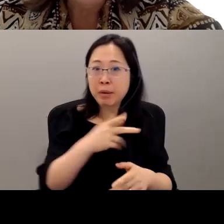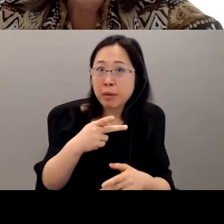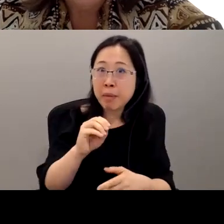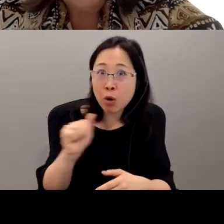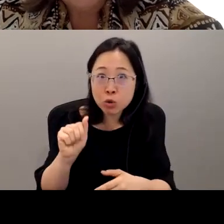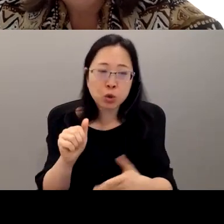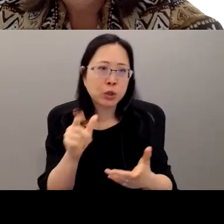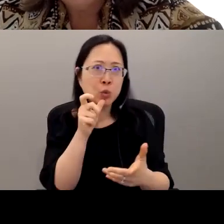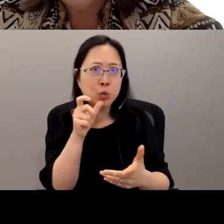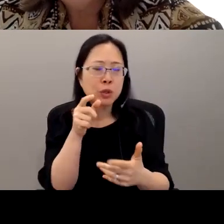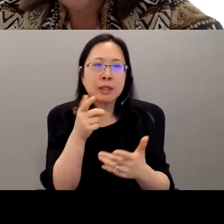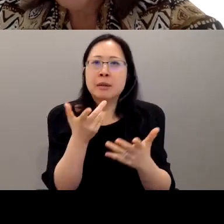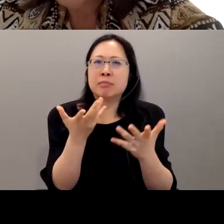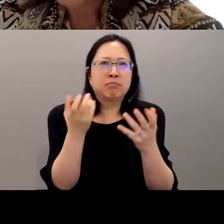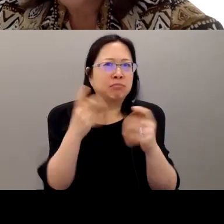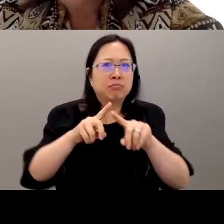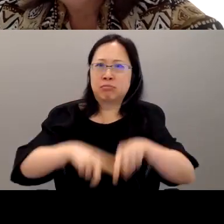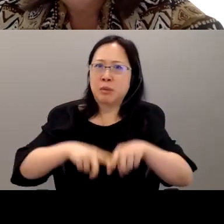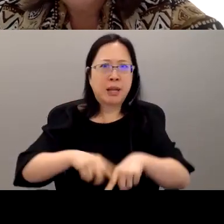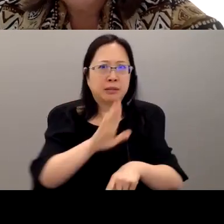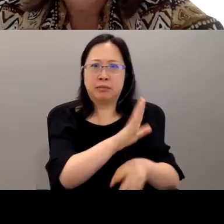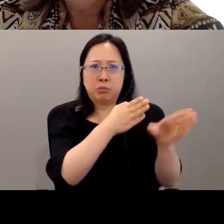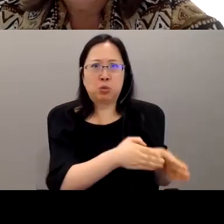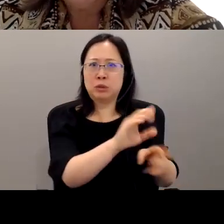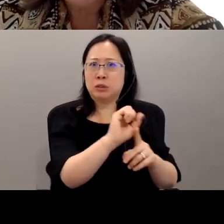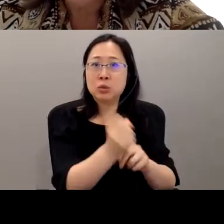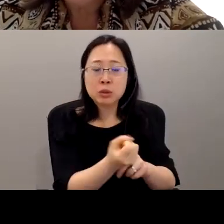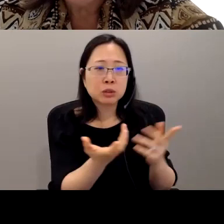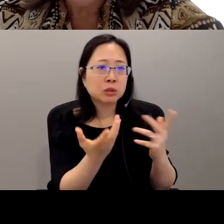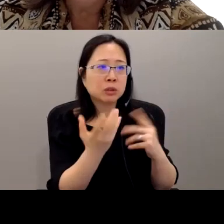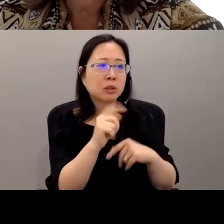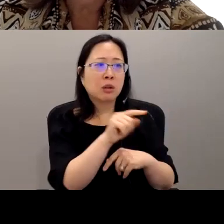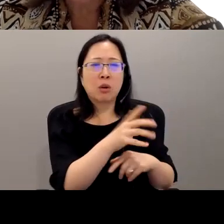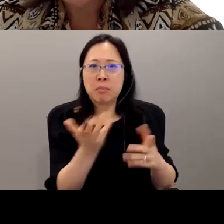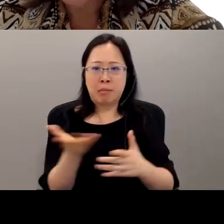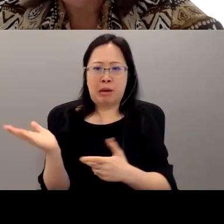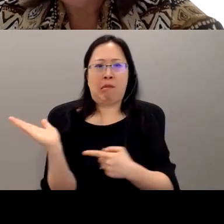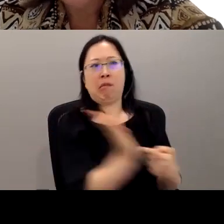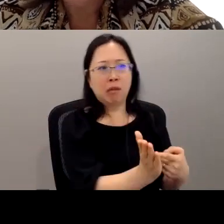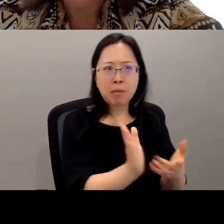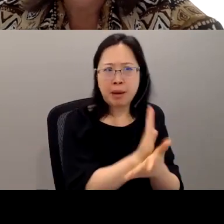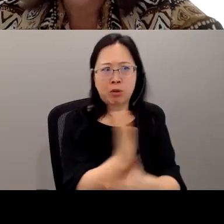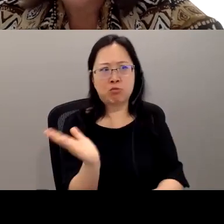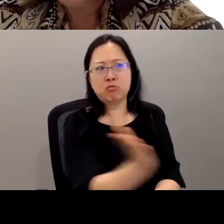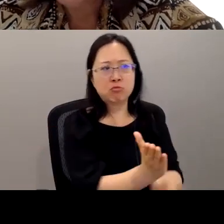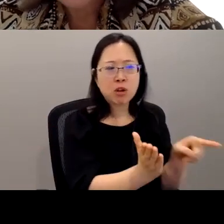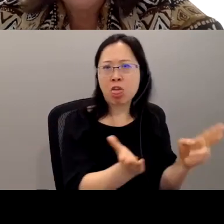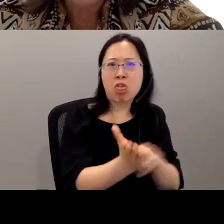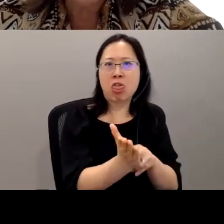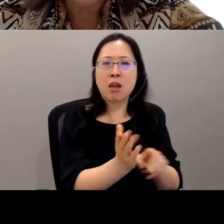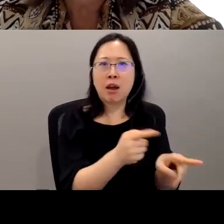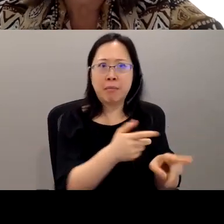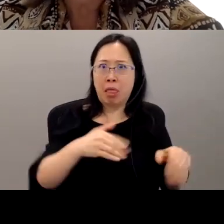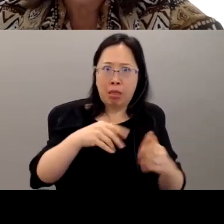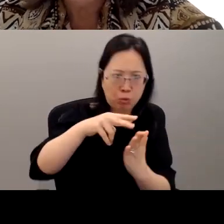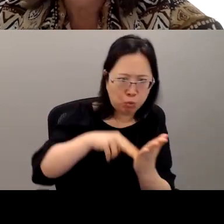or they have brought the documents to them to sign and they haven't even read through it,